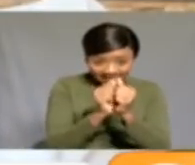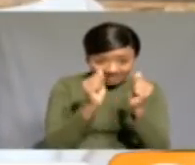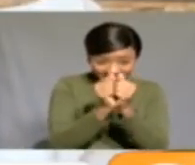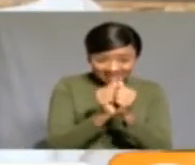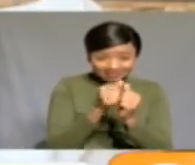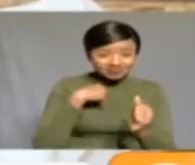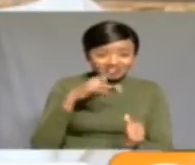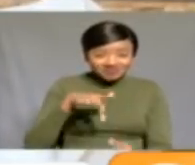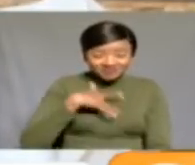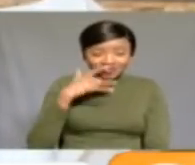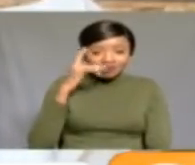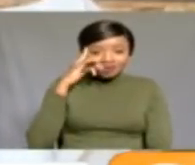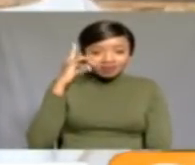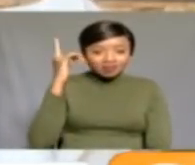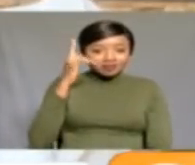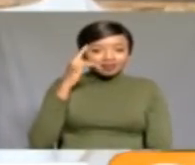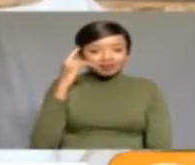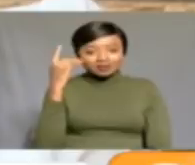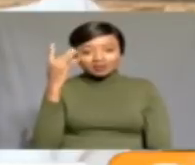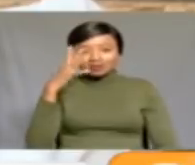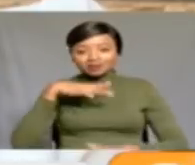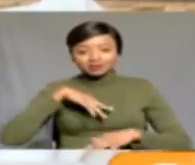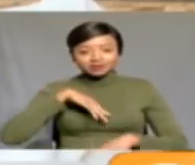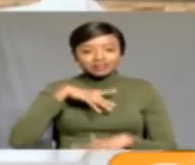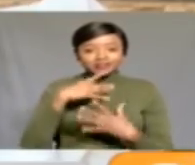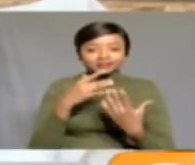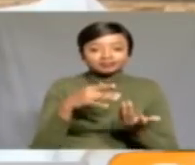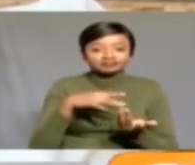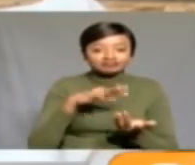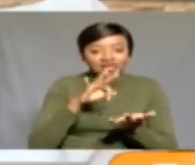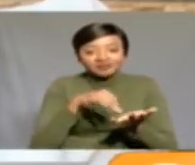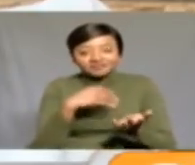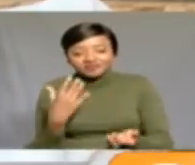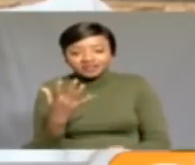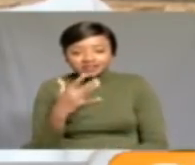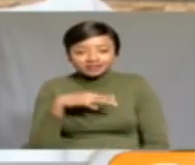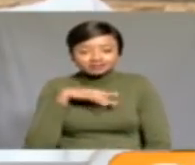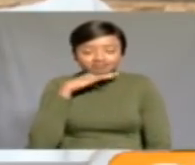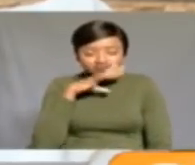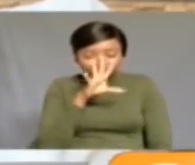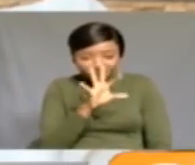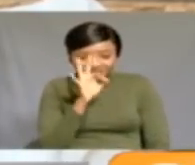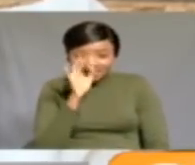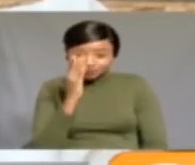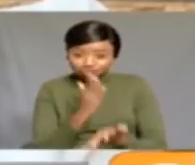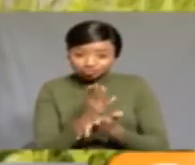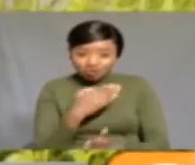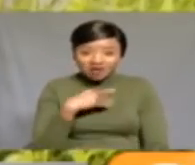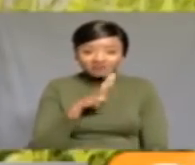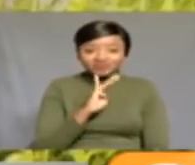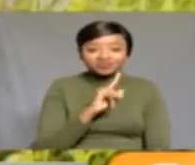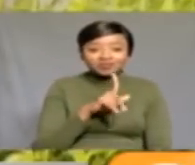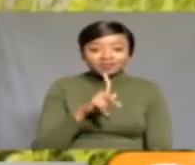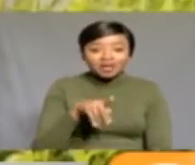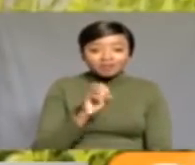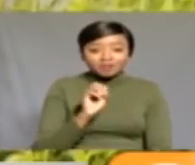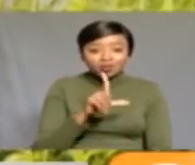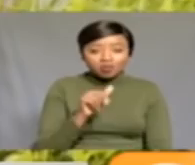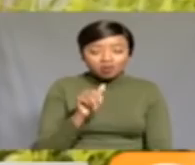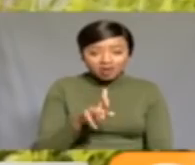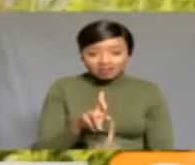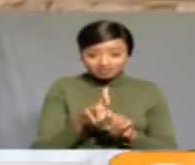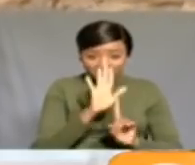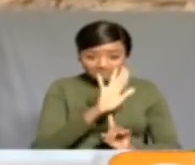lightheaded and I blacked out. That is when I was rushed to hospital, was diagnosed with bipolar disorder. Her recovery journey